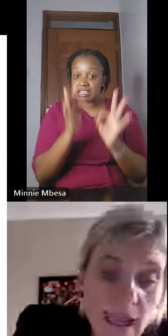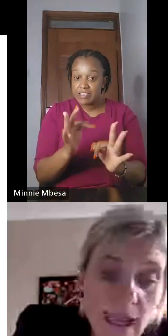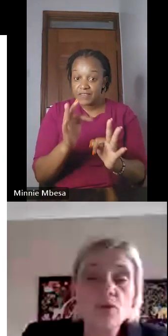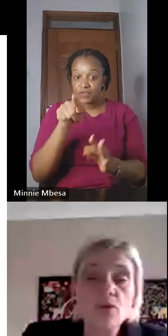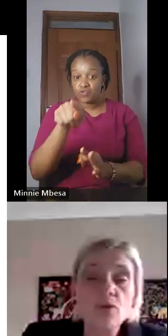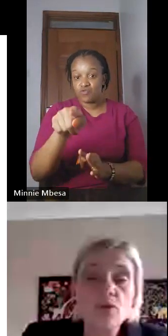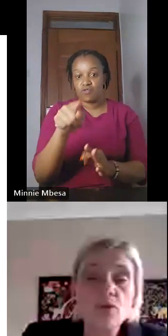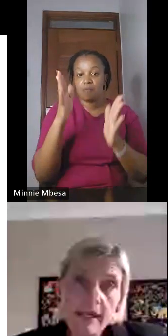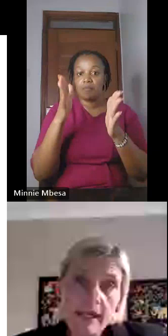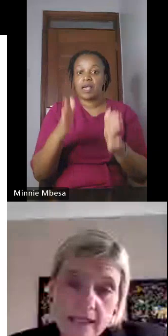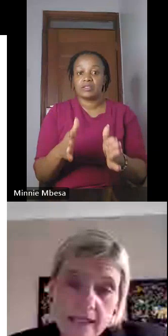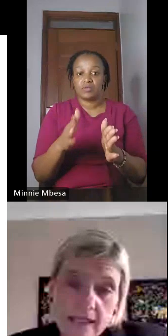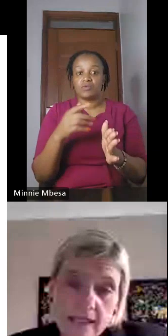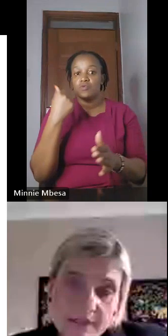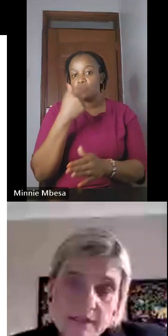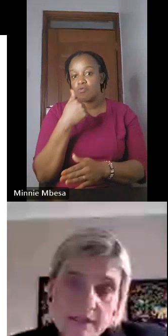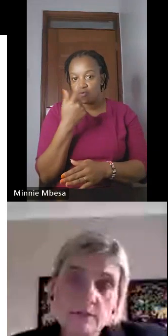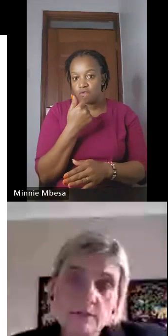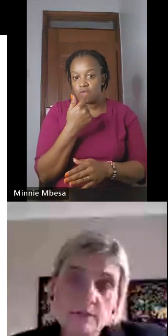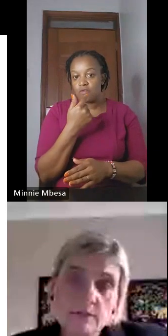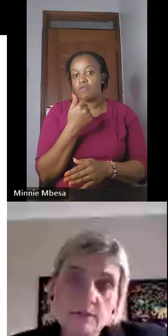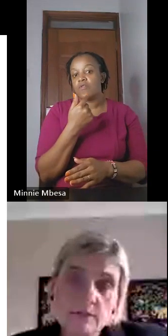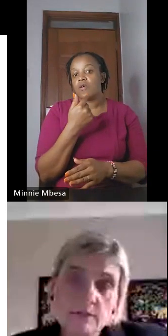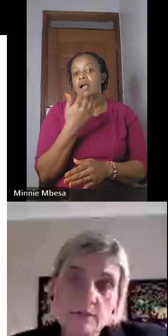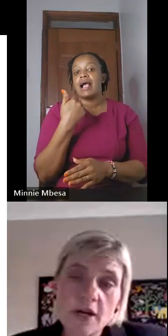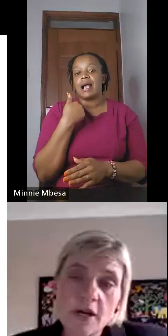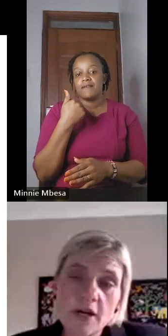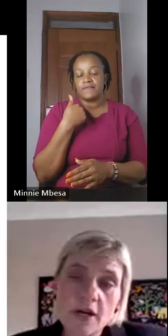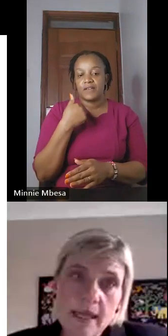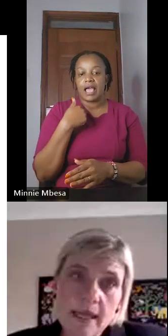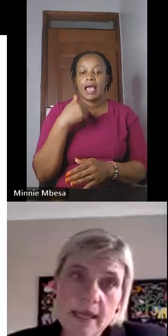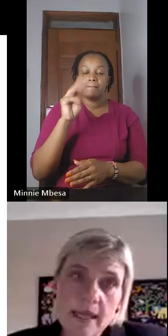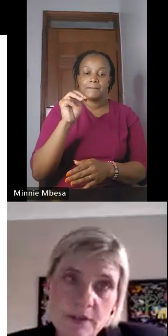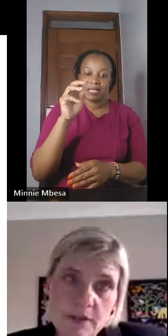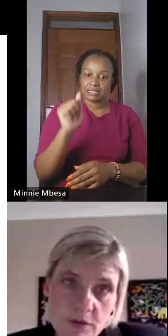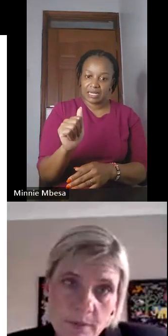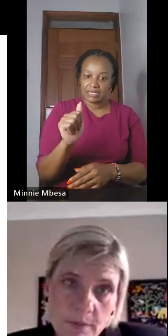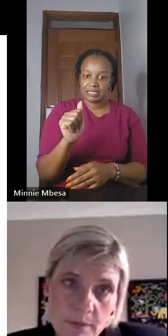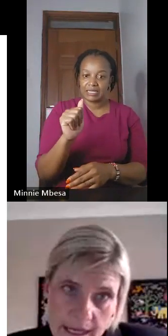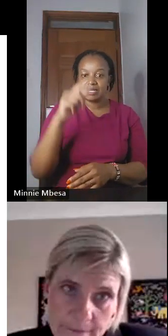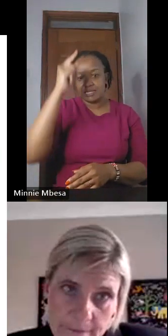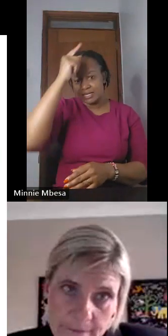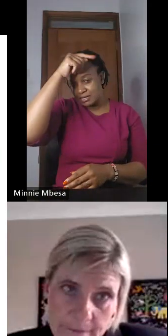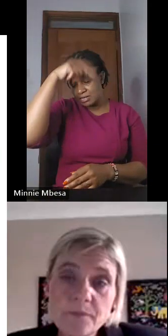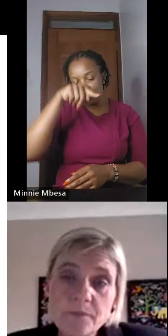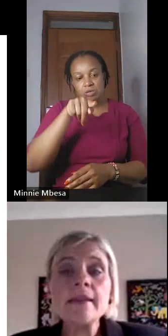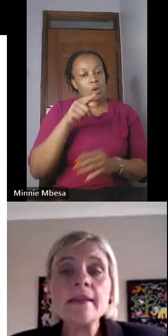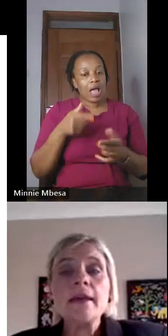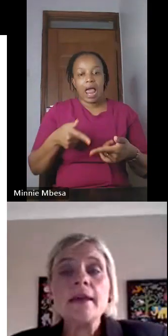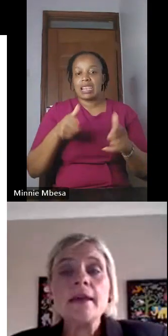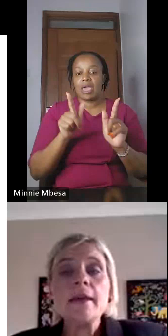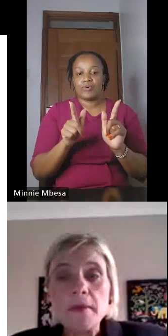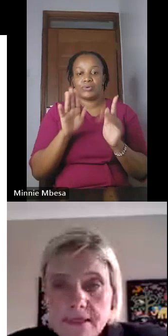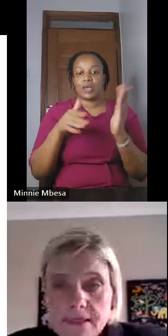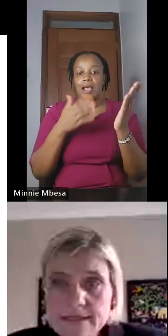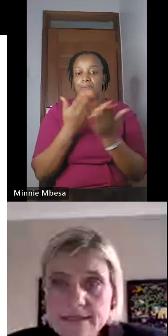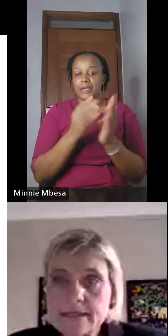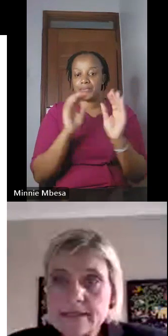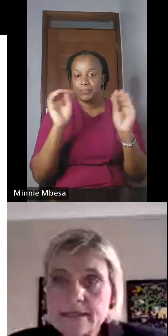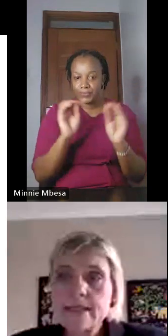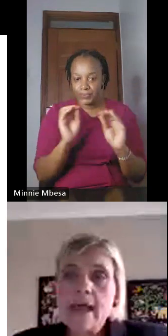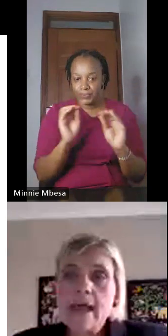disability and you already held a master's degree, you would not be eligible to apply. In